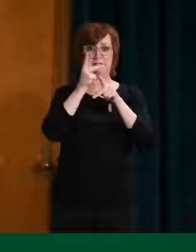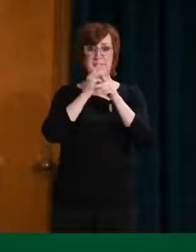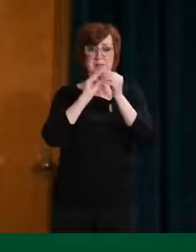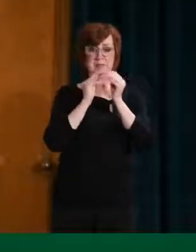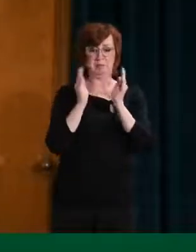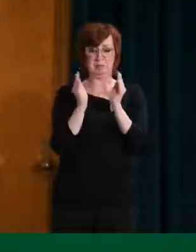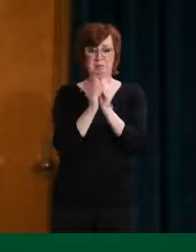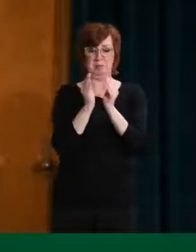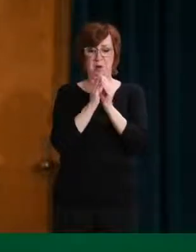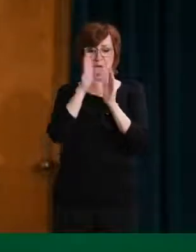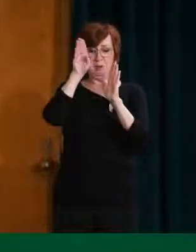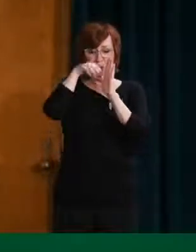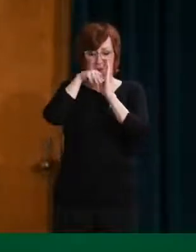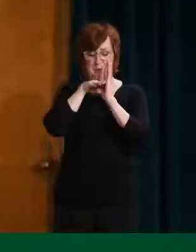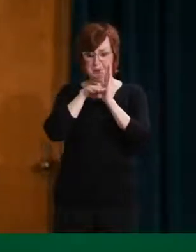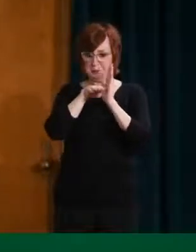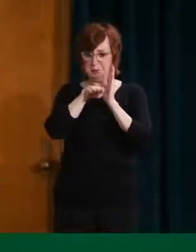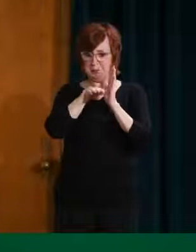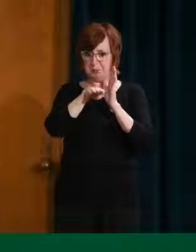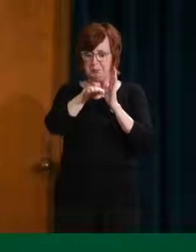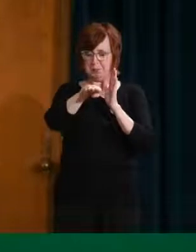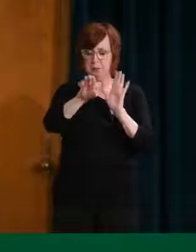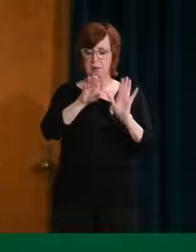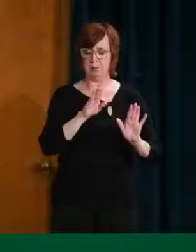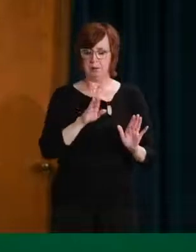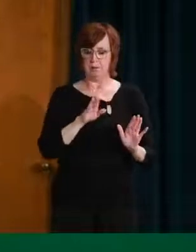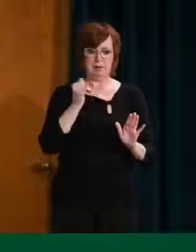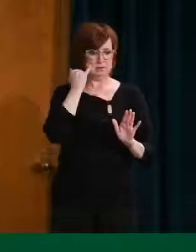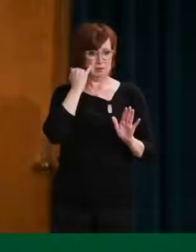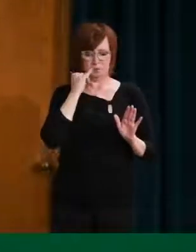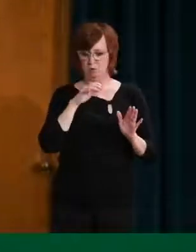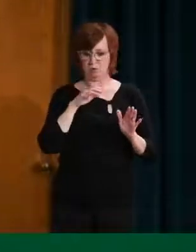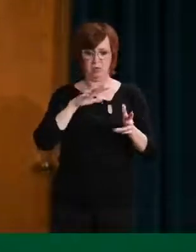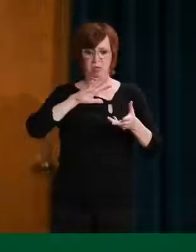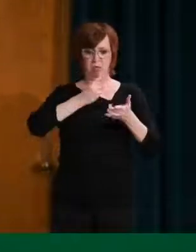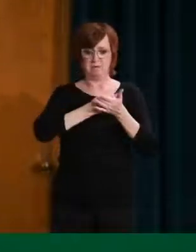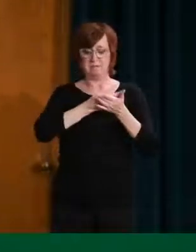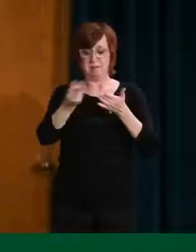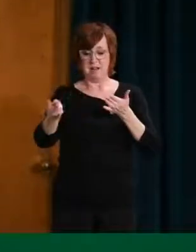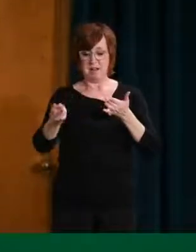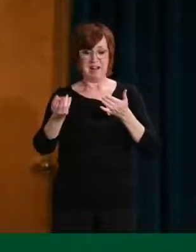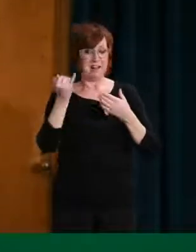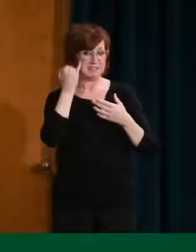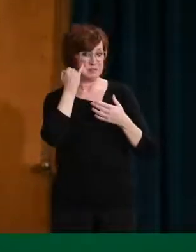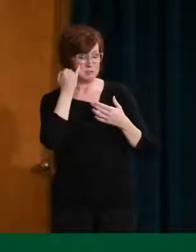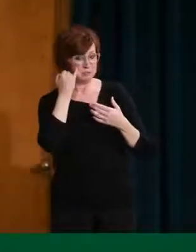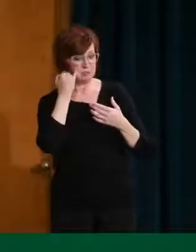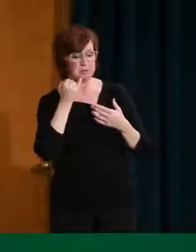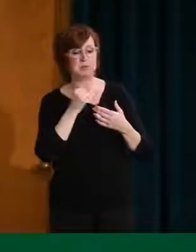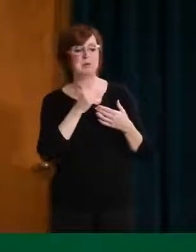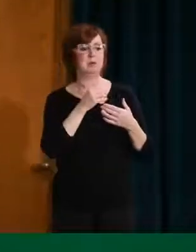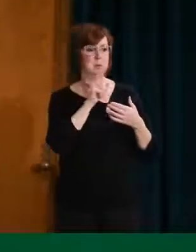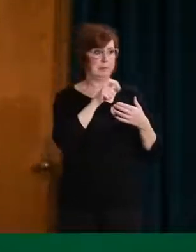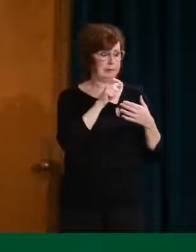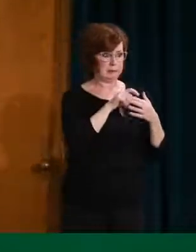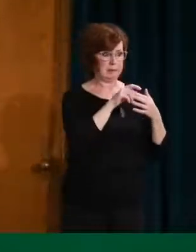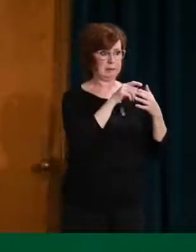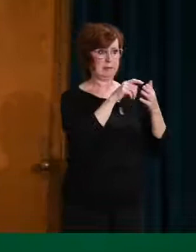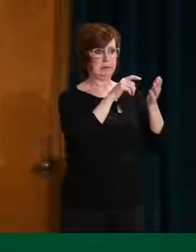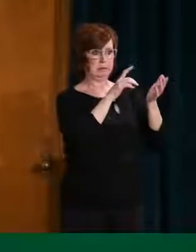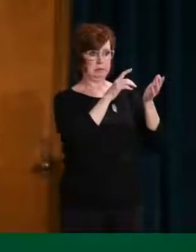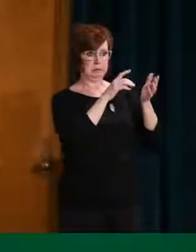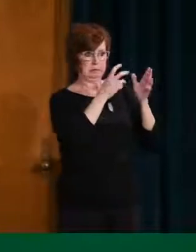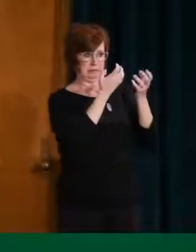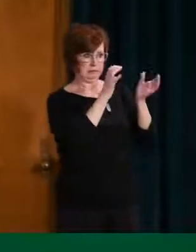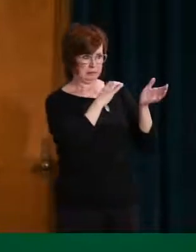having a triage committee or a support committee, which is a team of clinicians and ethicists, actually help healthcare providers